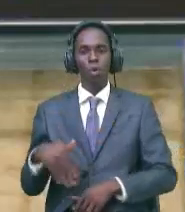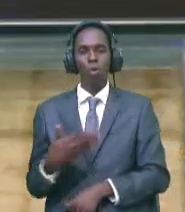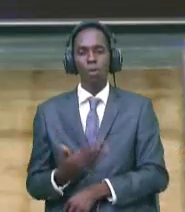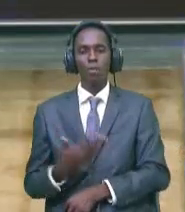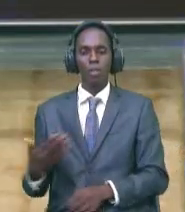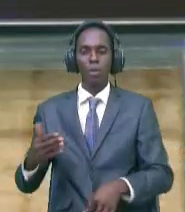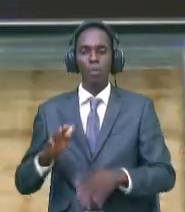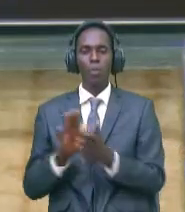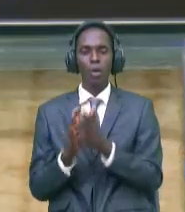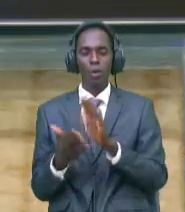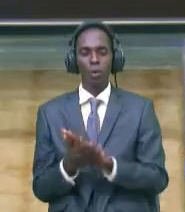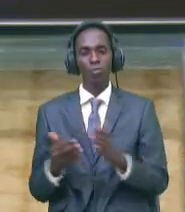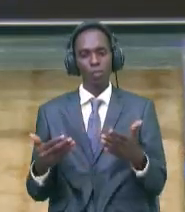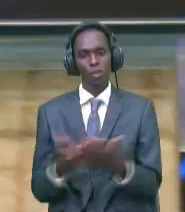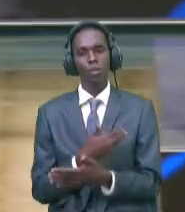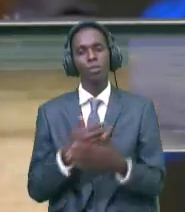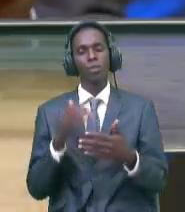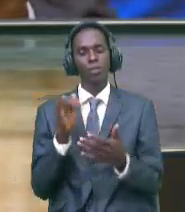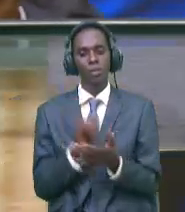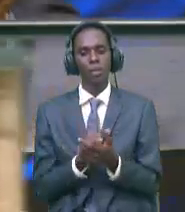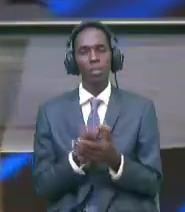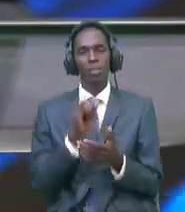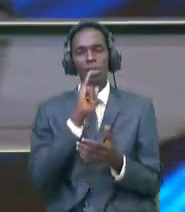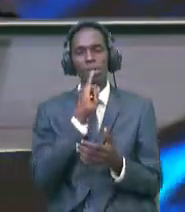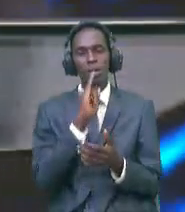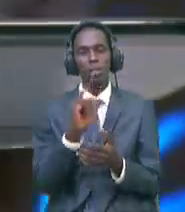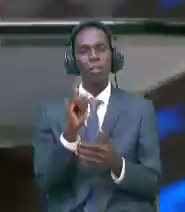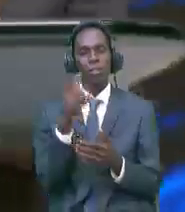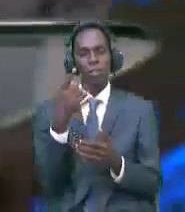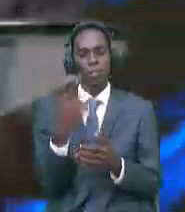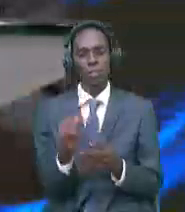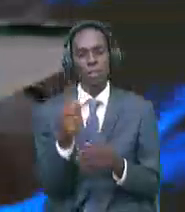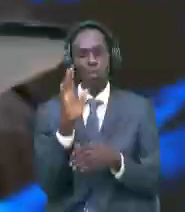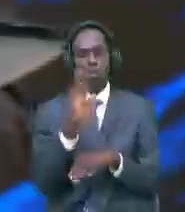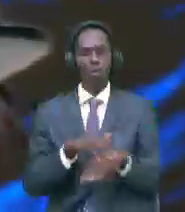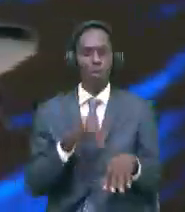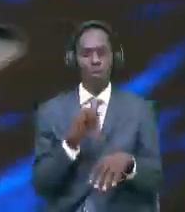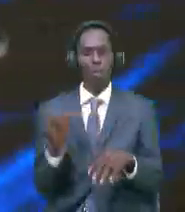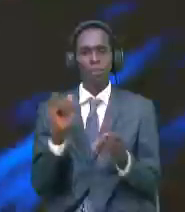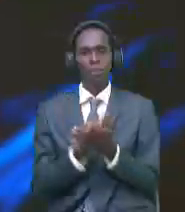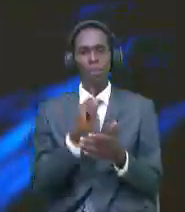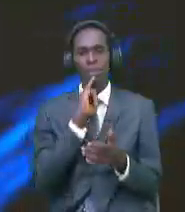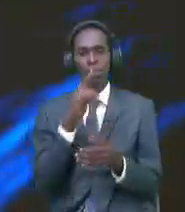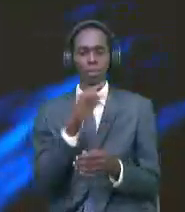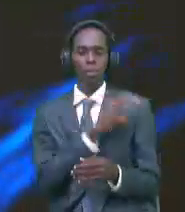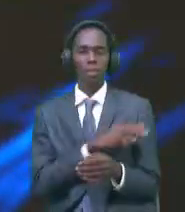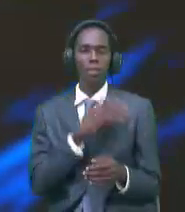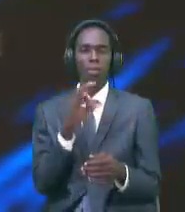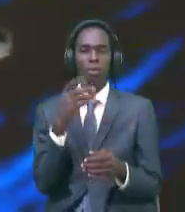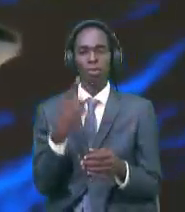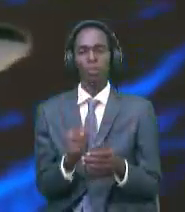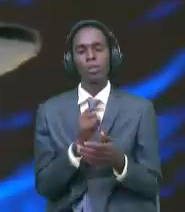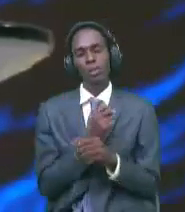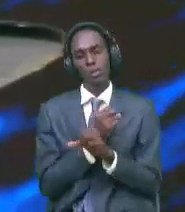things become new. That is the calling, that is the character of the saints.